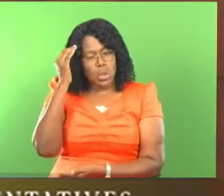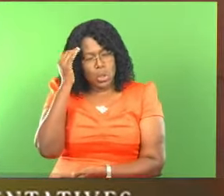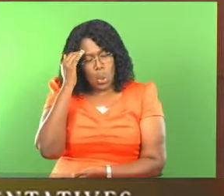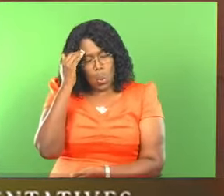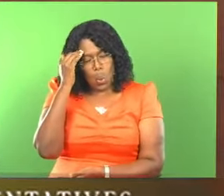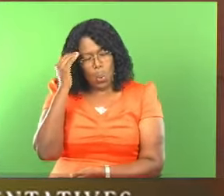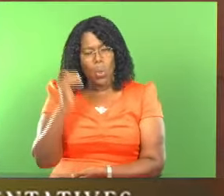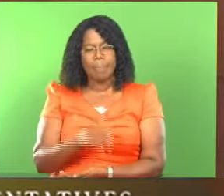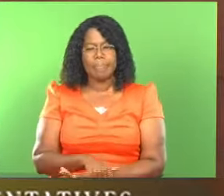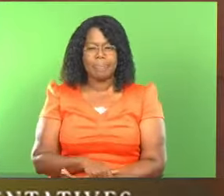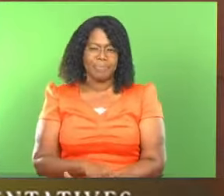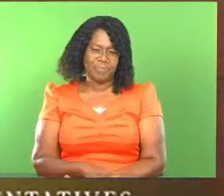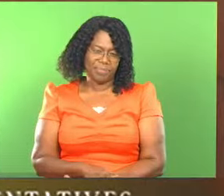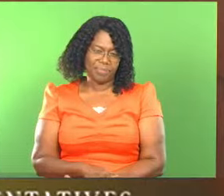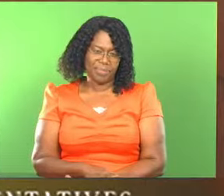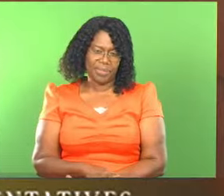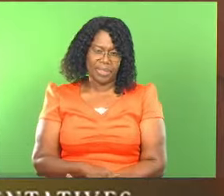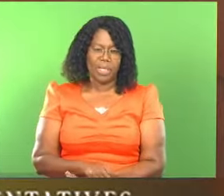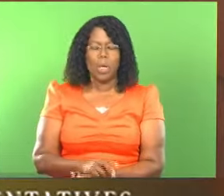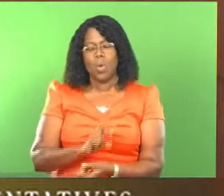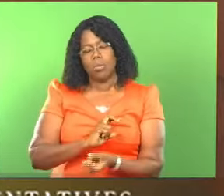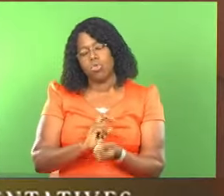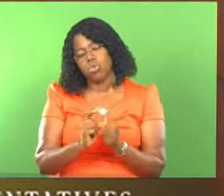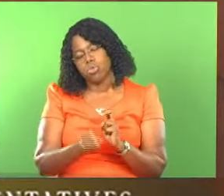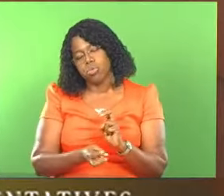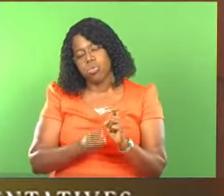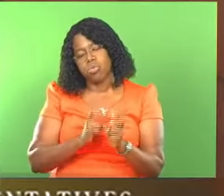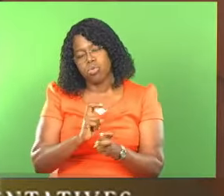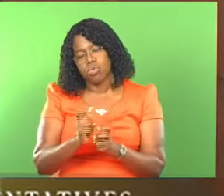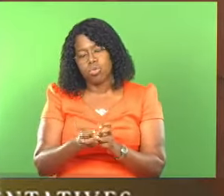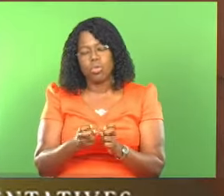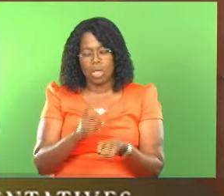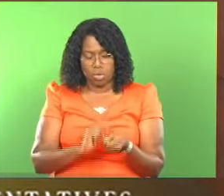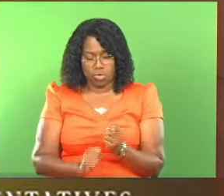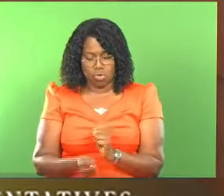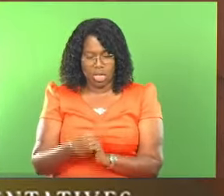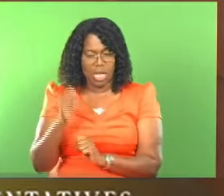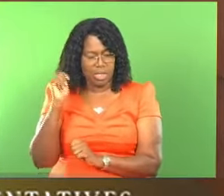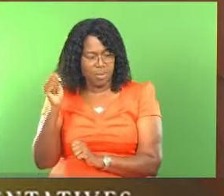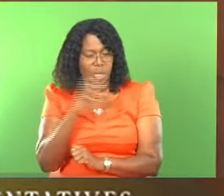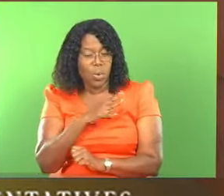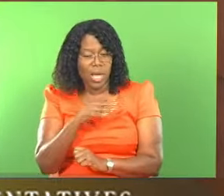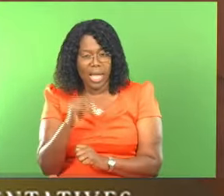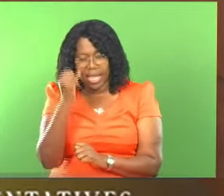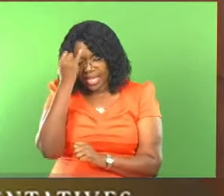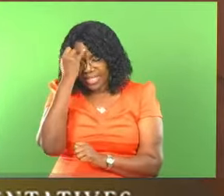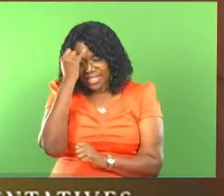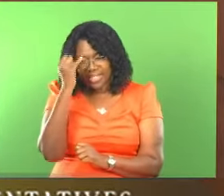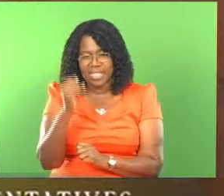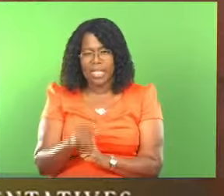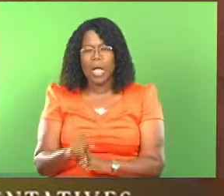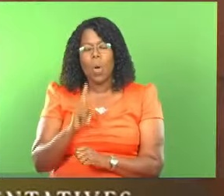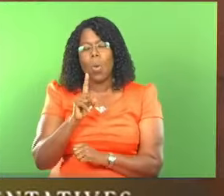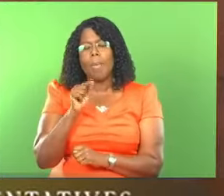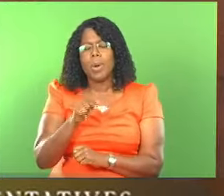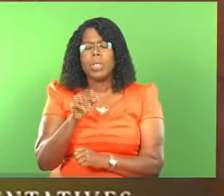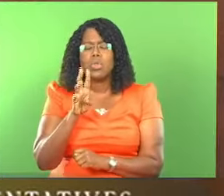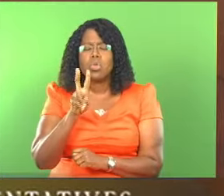of us may know that bilateral trade between Trinidad and Tobago and India reached a record TT $1.2